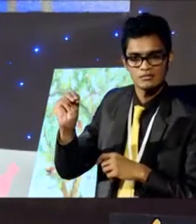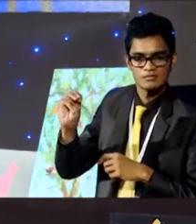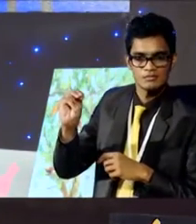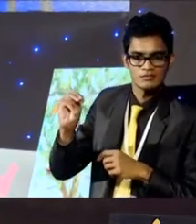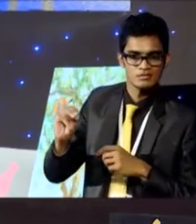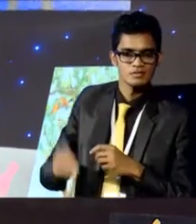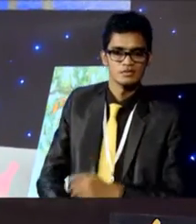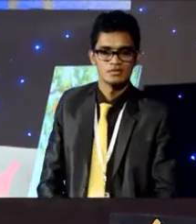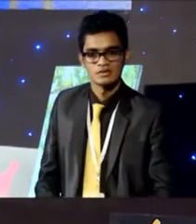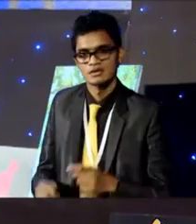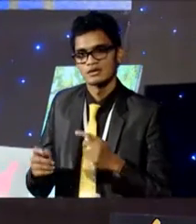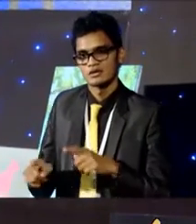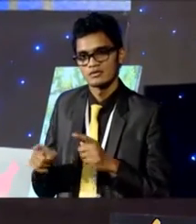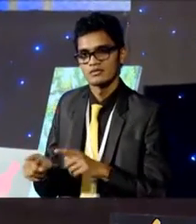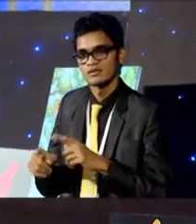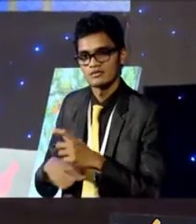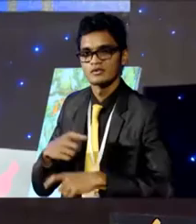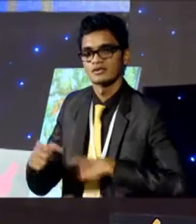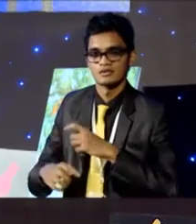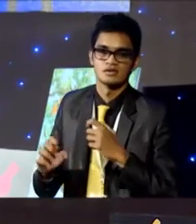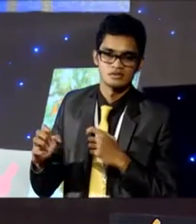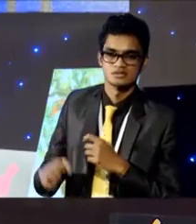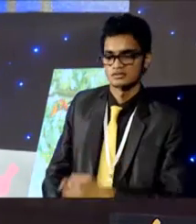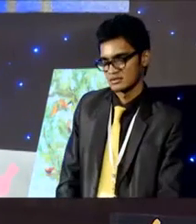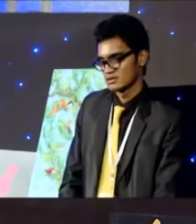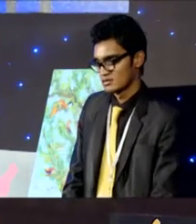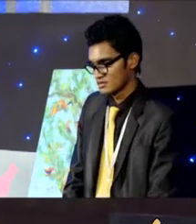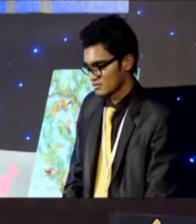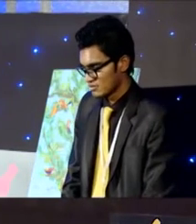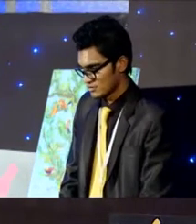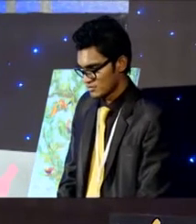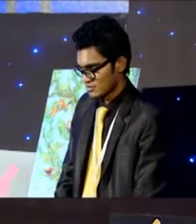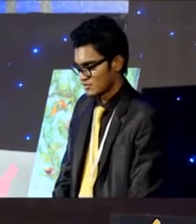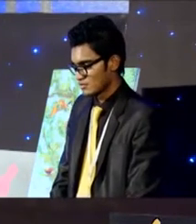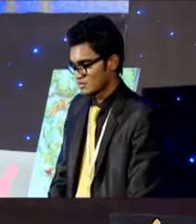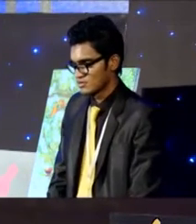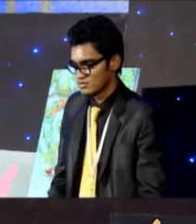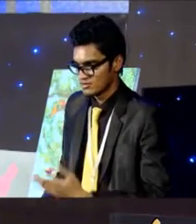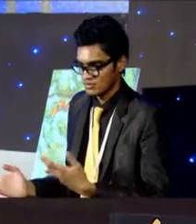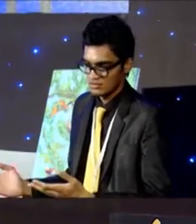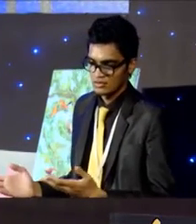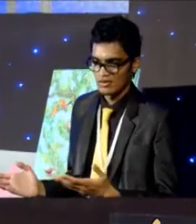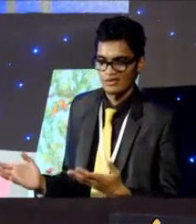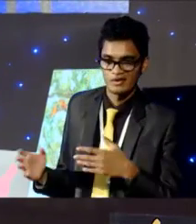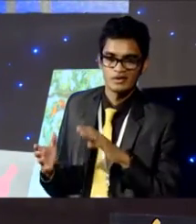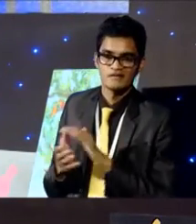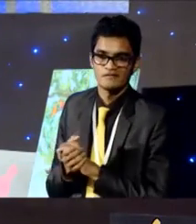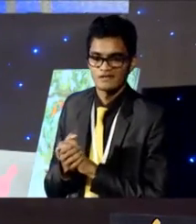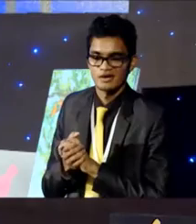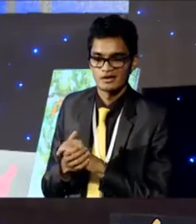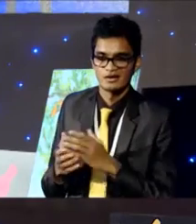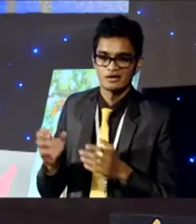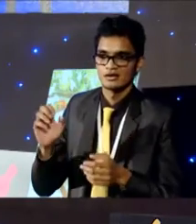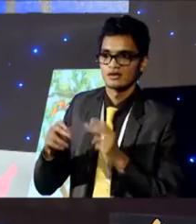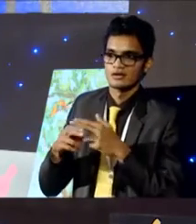There is no limit, I would say. For example, a colleague that I have called Shalini, she, you